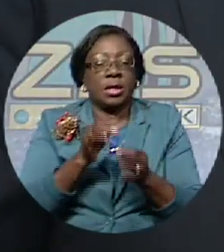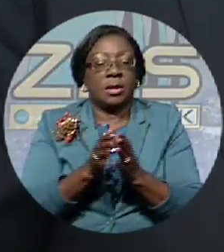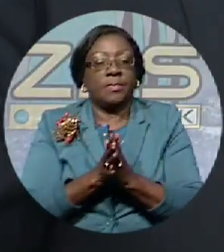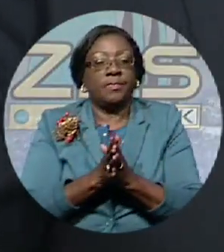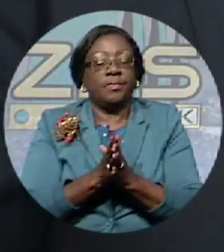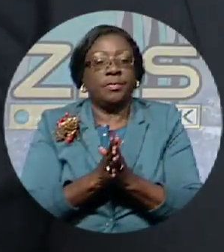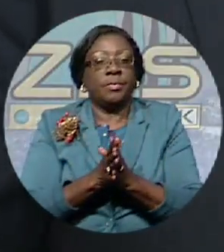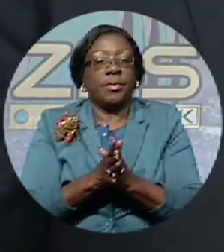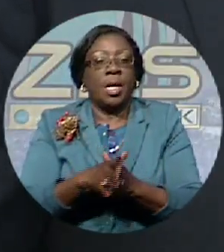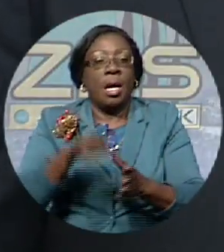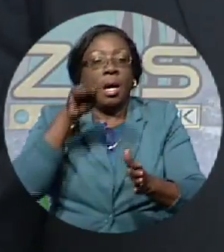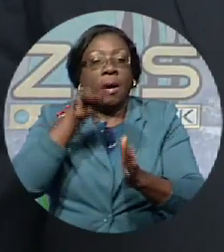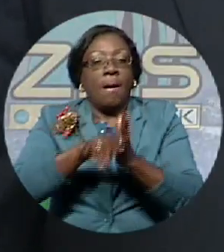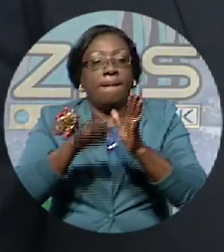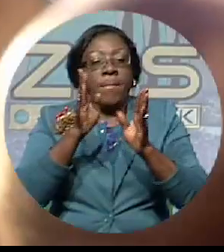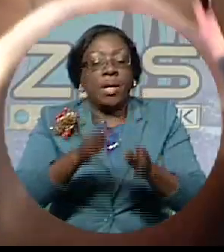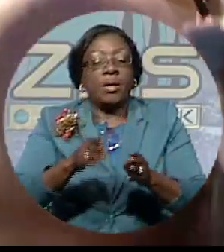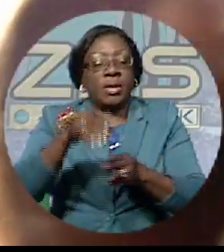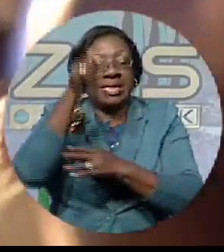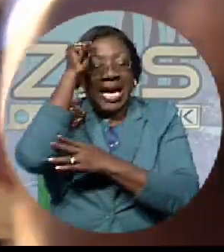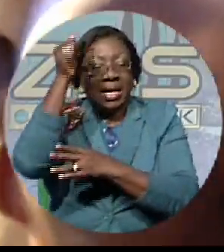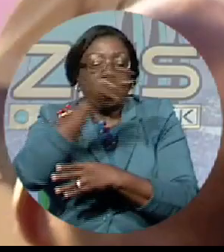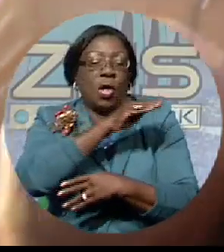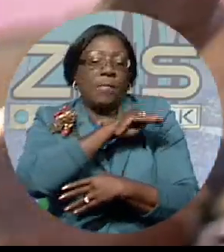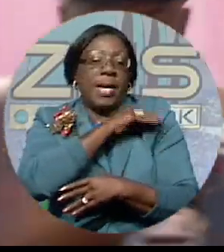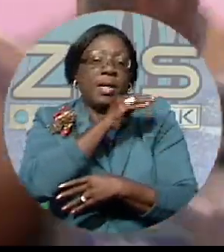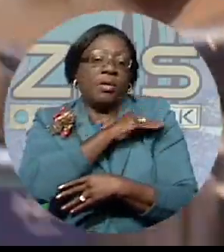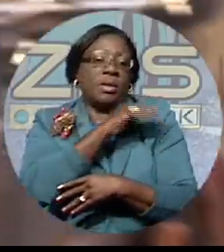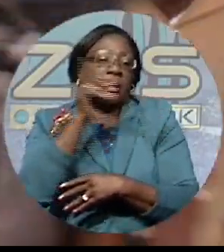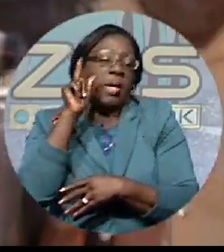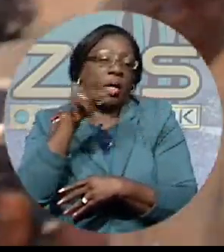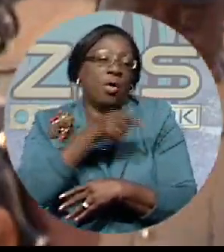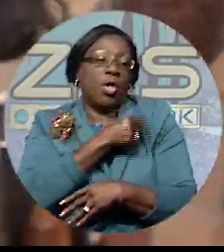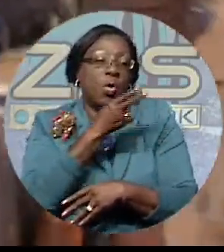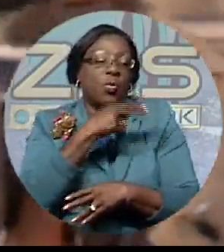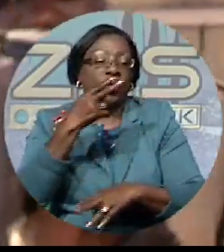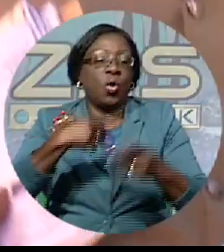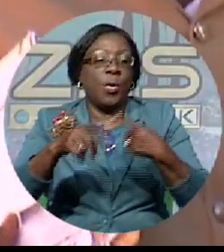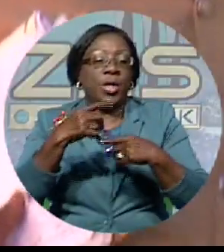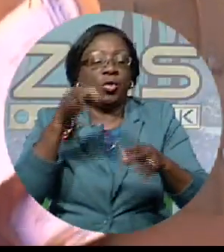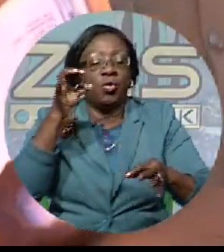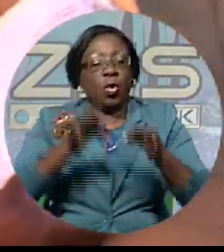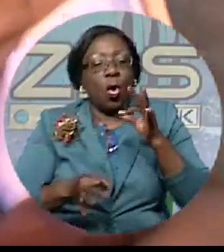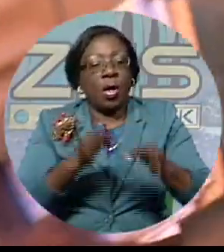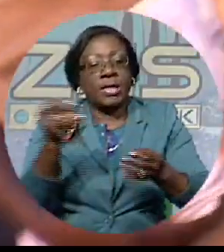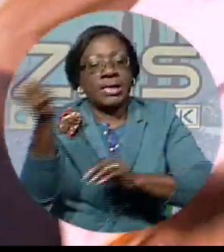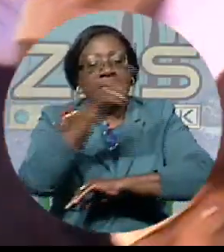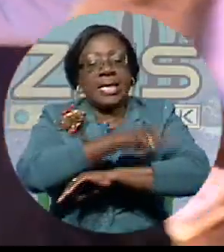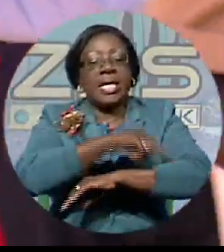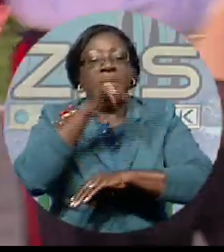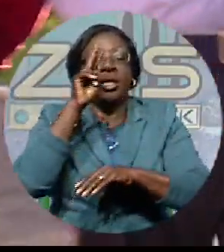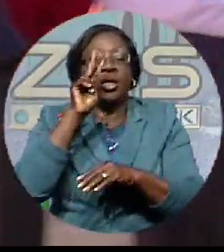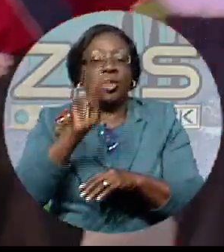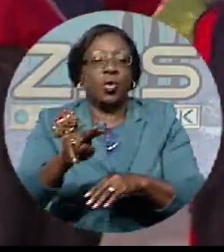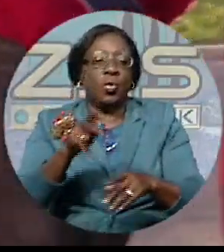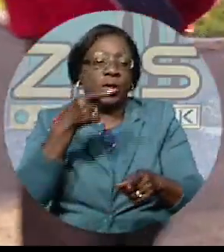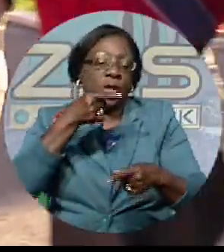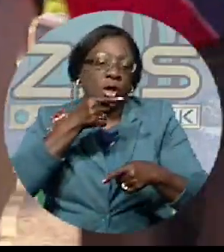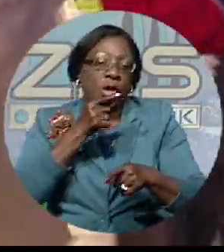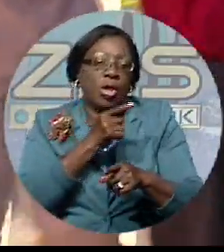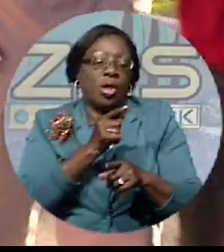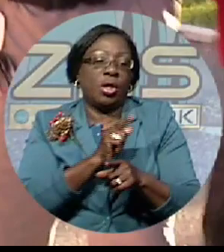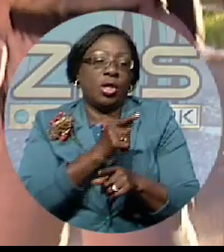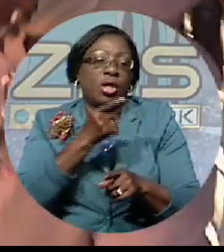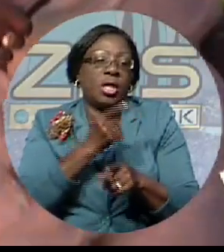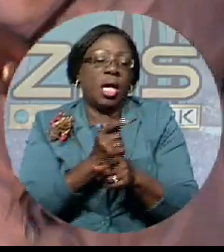today, suspected murderers Anton Meadows and Milargo Humes making their first appearance. The two stand accused for the death